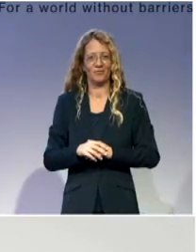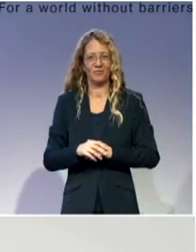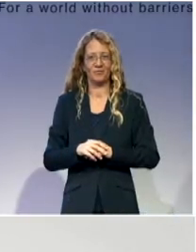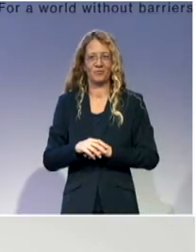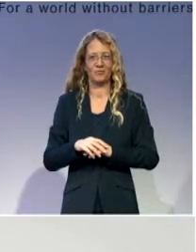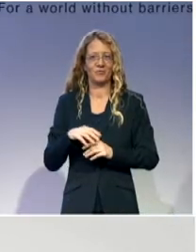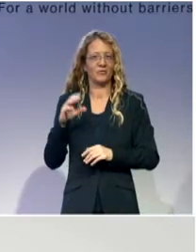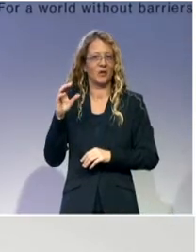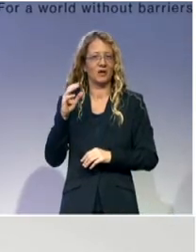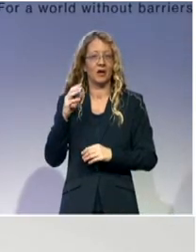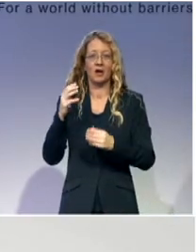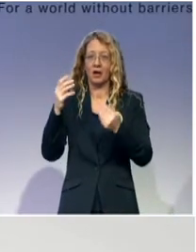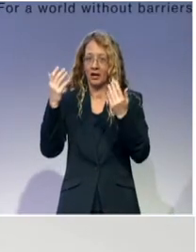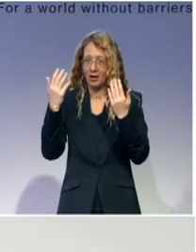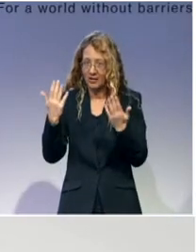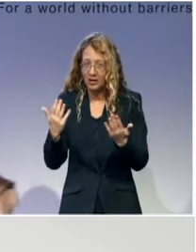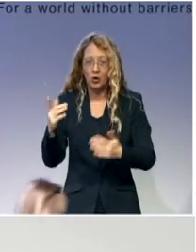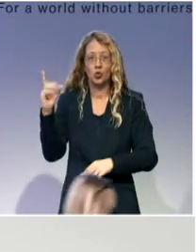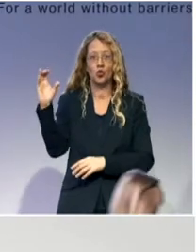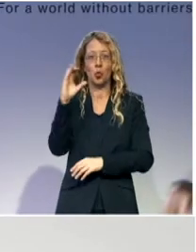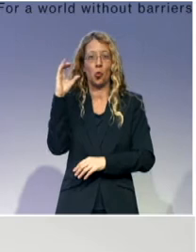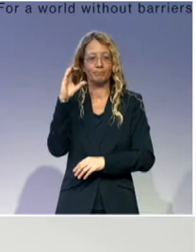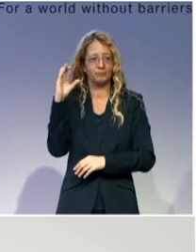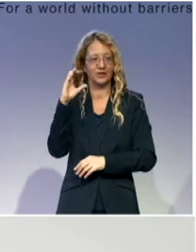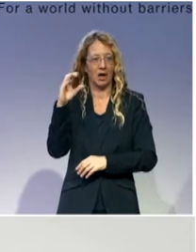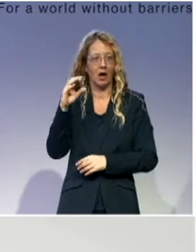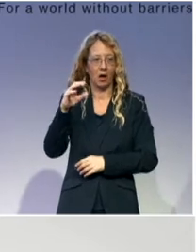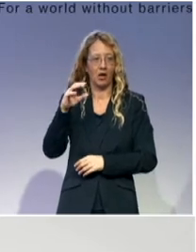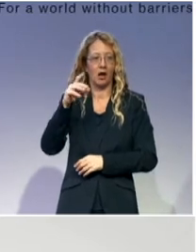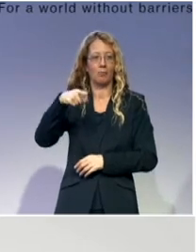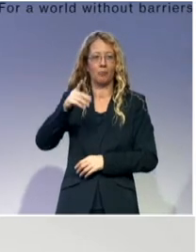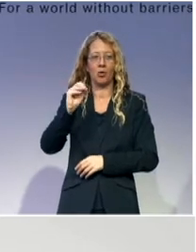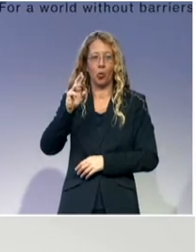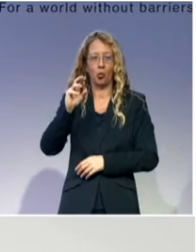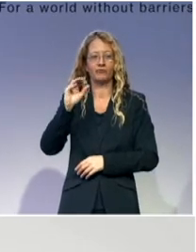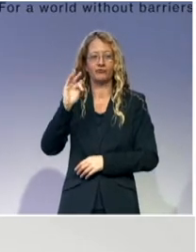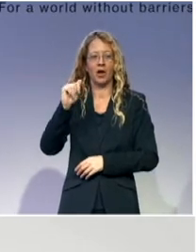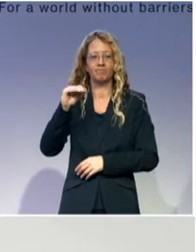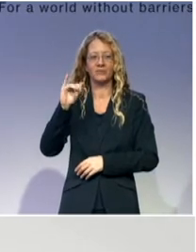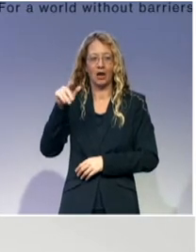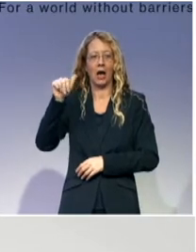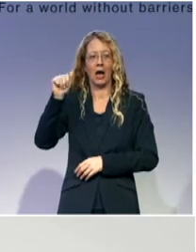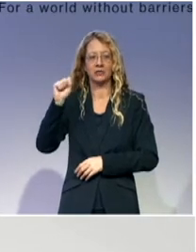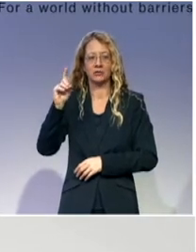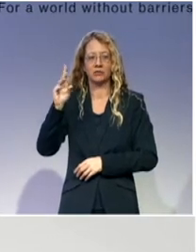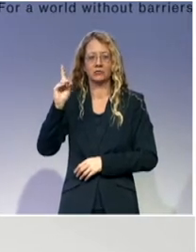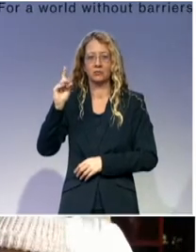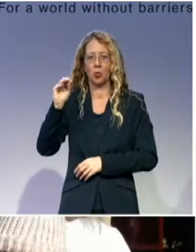Congratulations to Profamilia, Asdown Colombia, LICA, AIIS from Colombia.